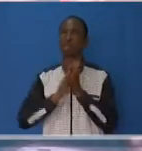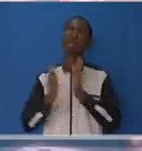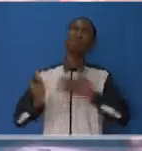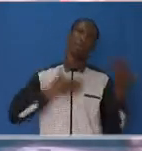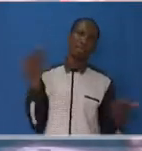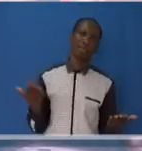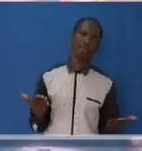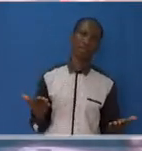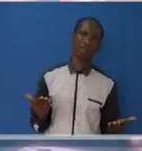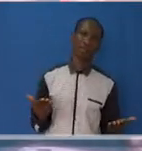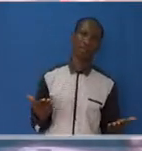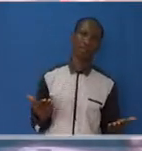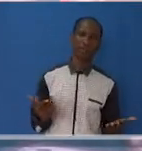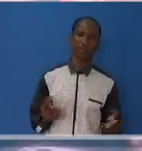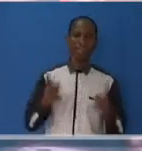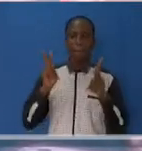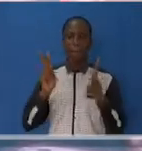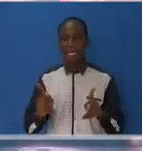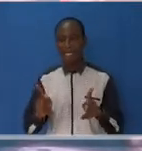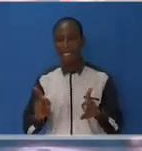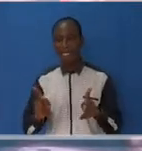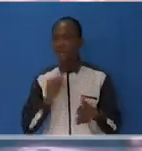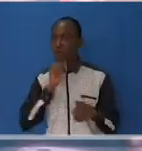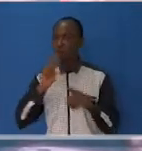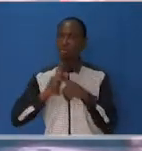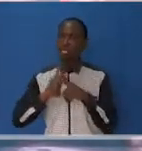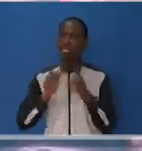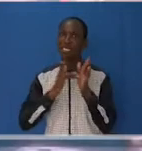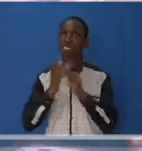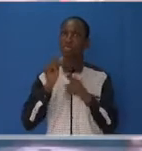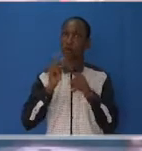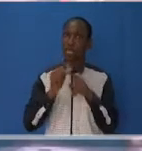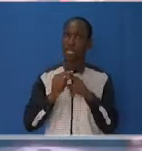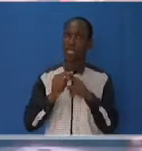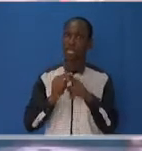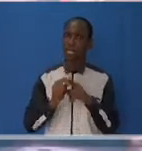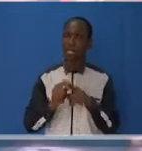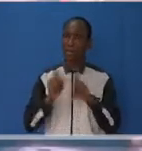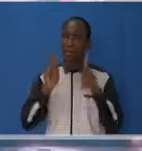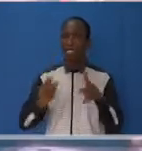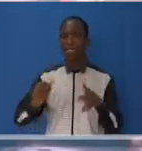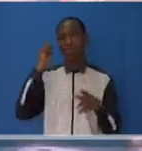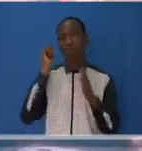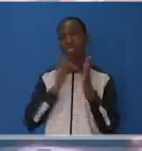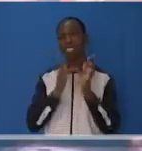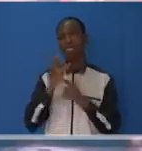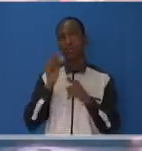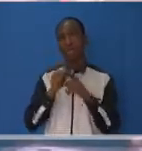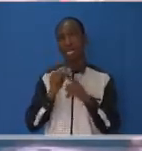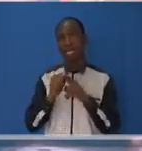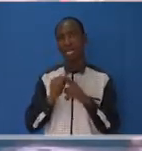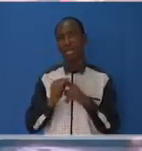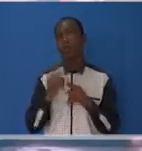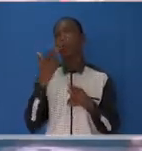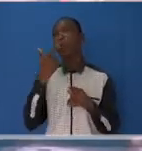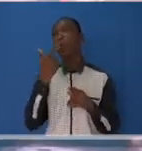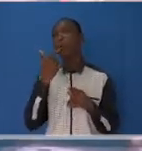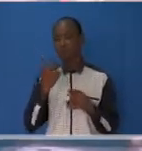ofom na ontena kristo nkyerekyere mu no eye wona omode entwene ene